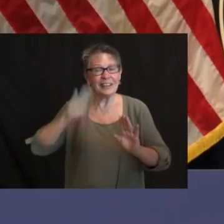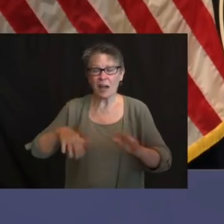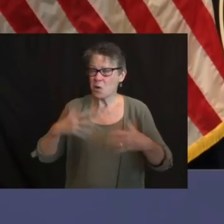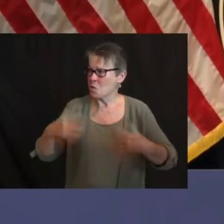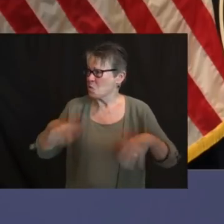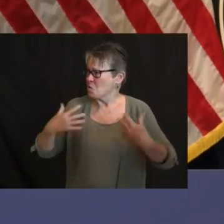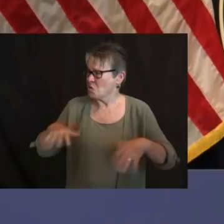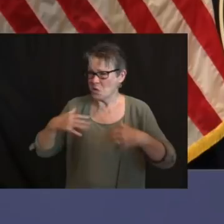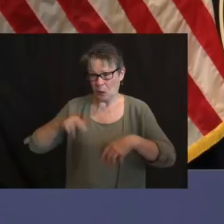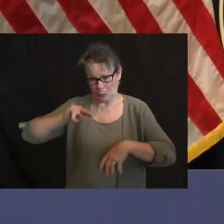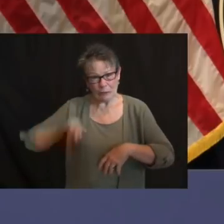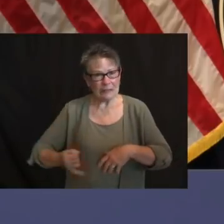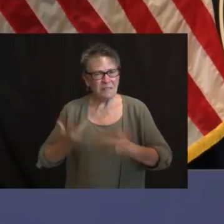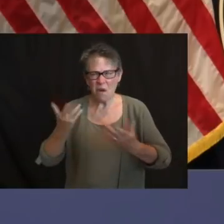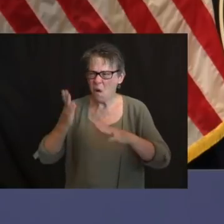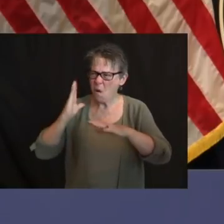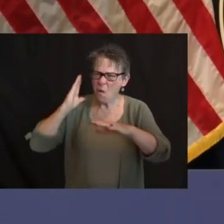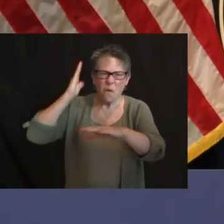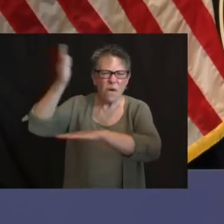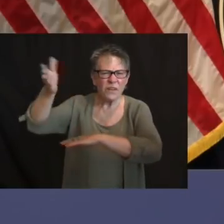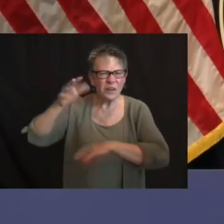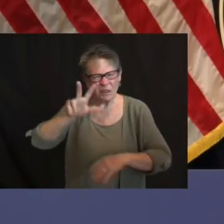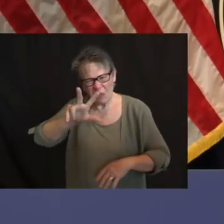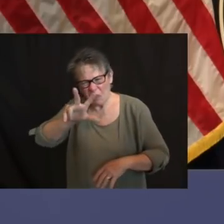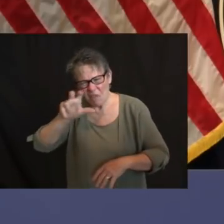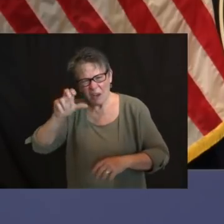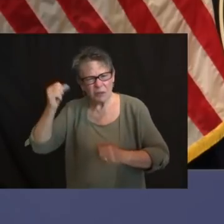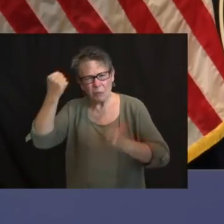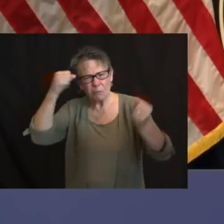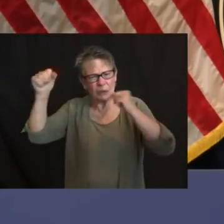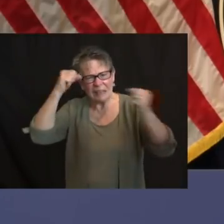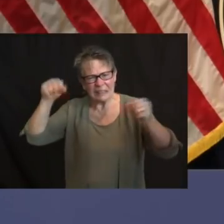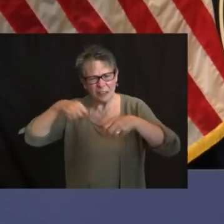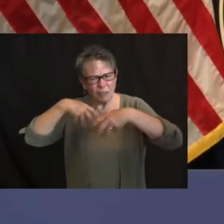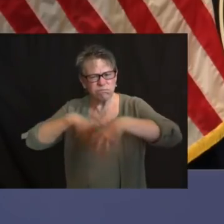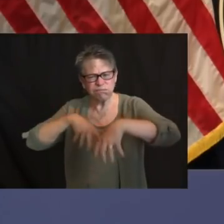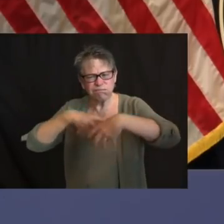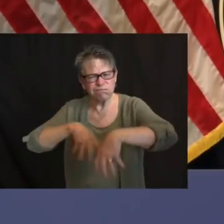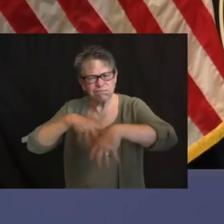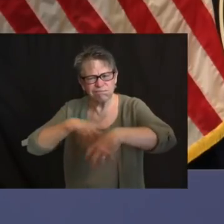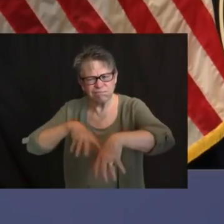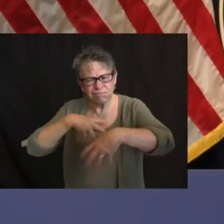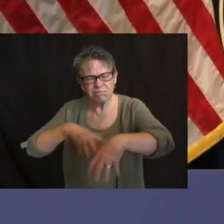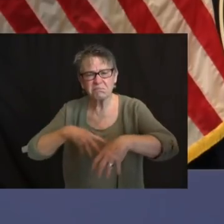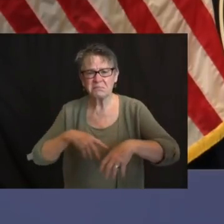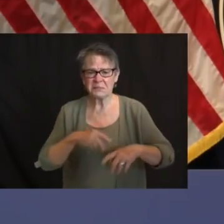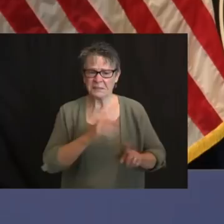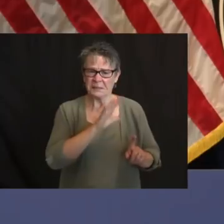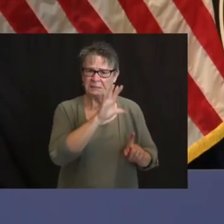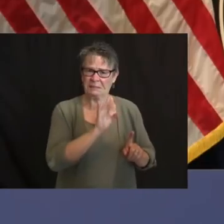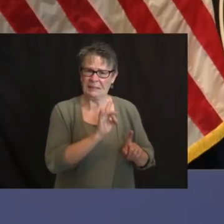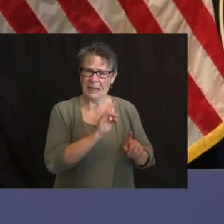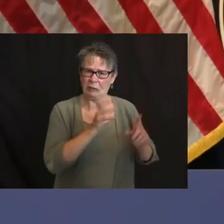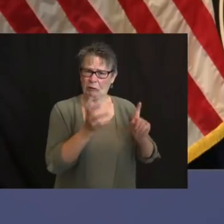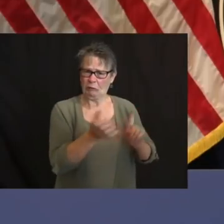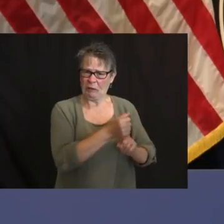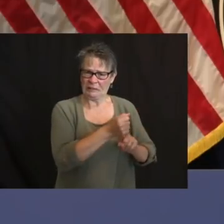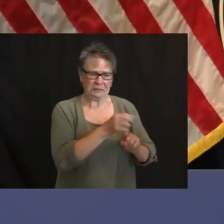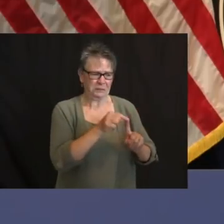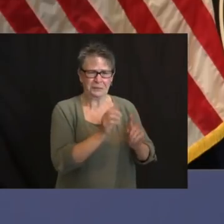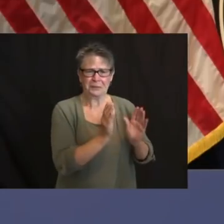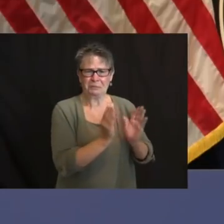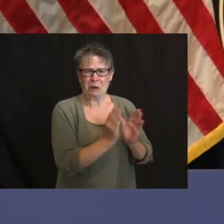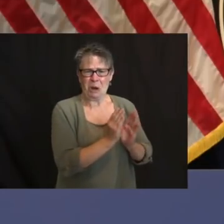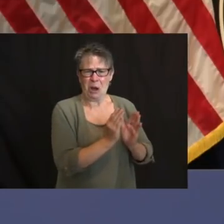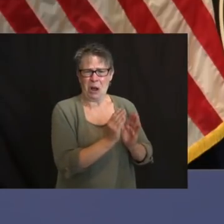now. So again, huge thank yous to folks. We completely respect, we are with you in solidarity